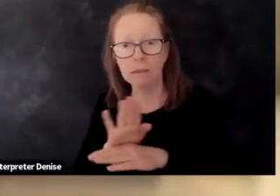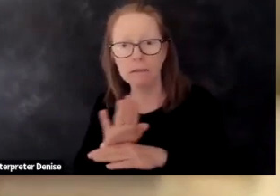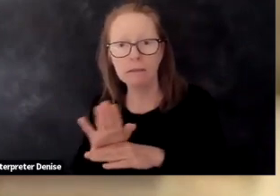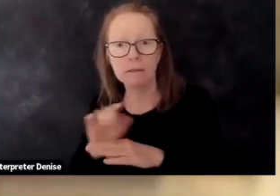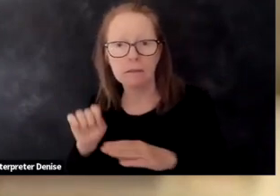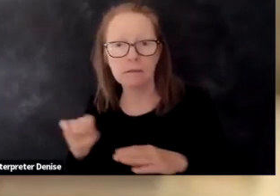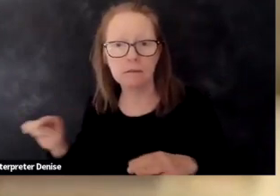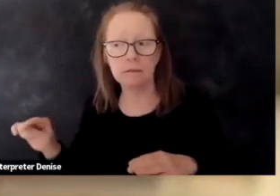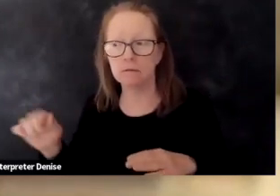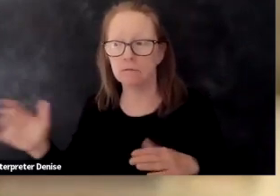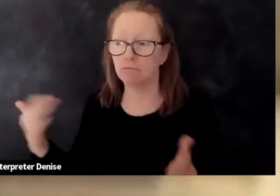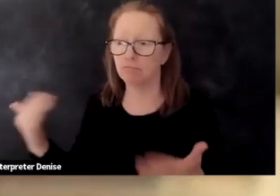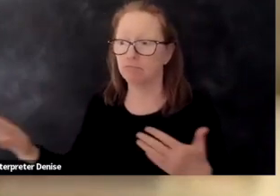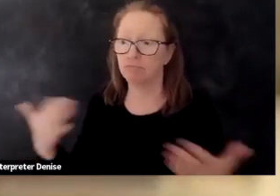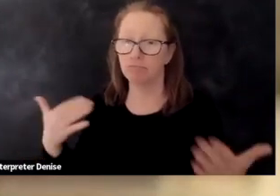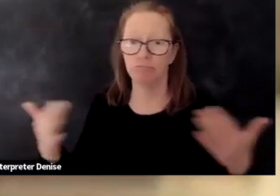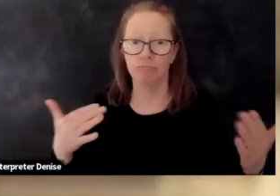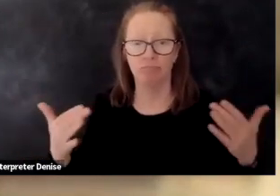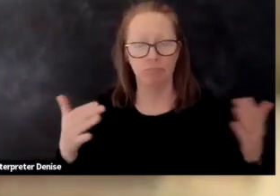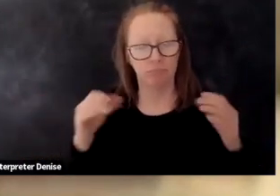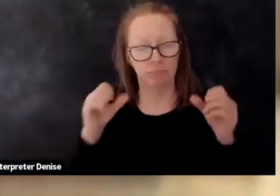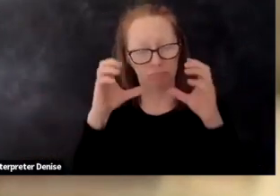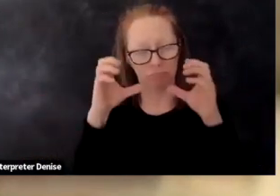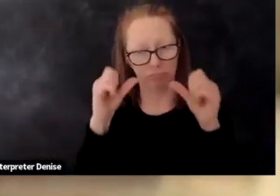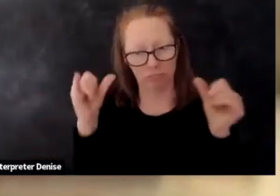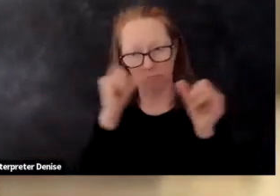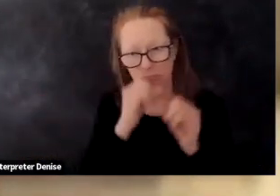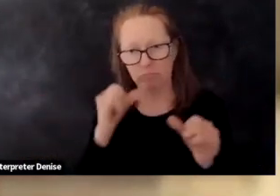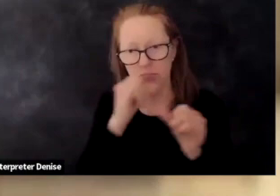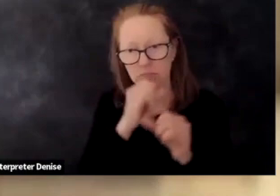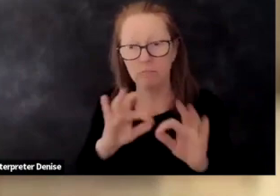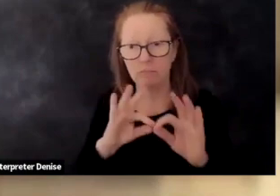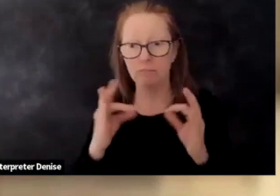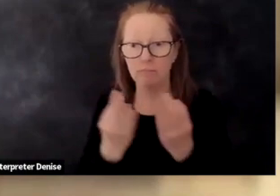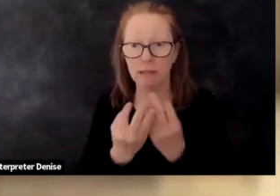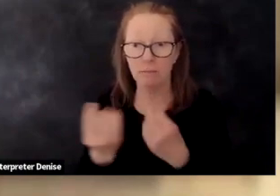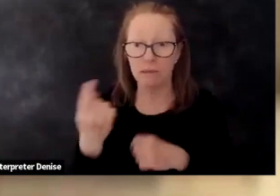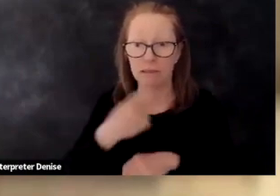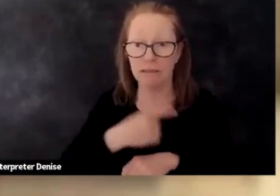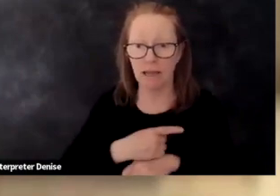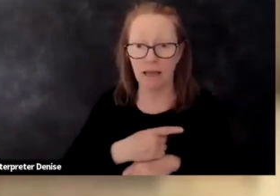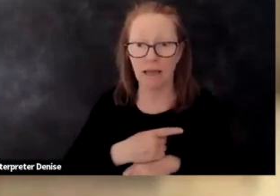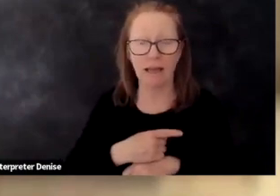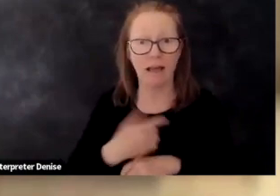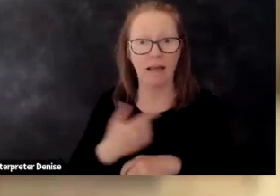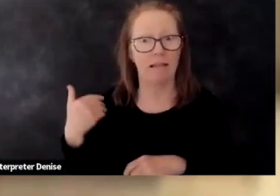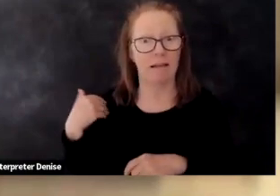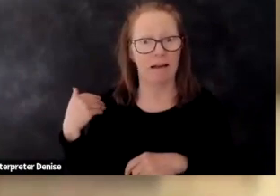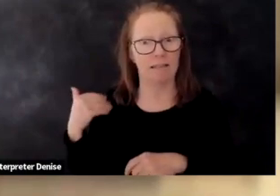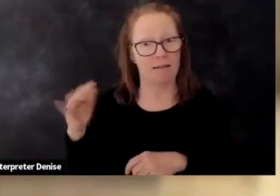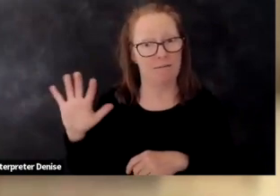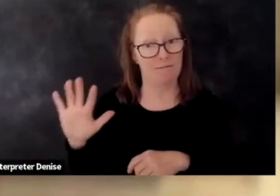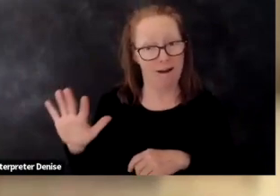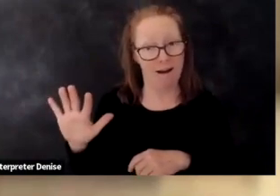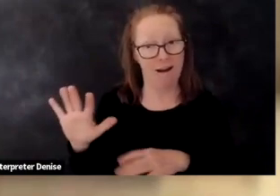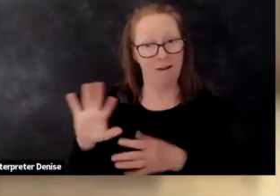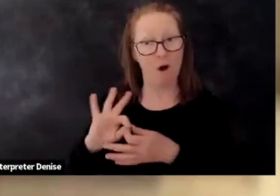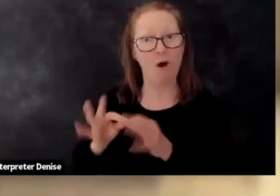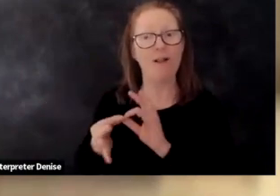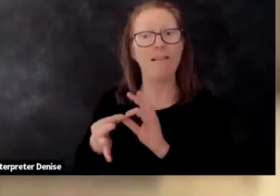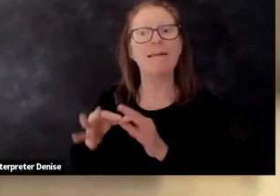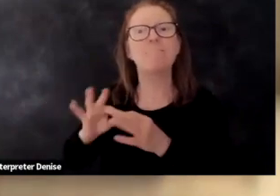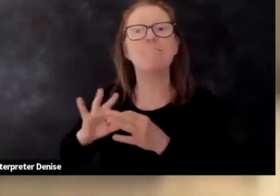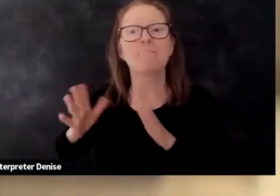much of the activities. We've had some pretty incredible family days. I think the last one we had 5 Olympians that came